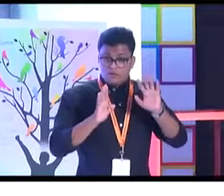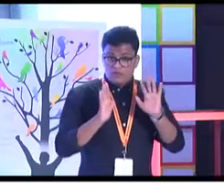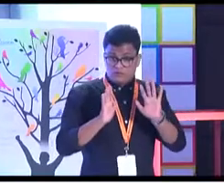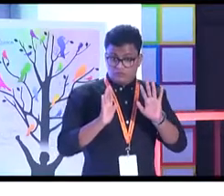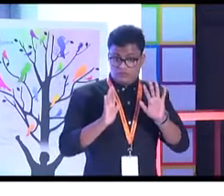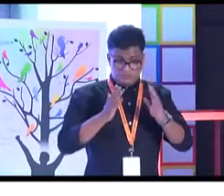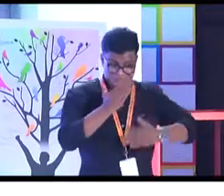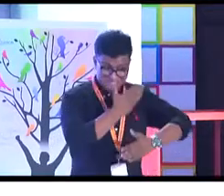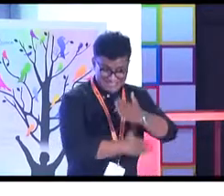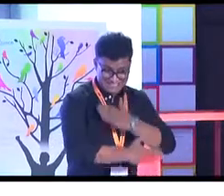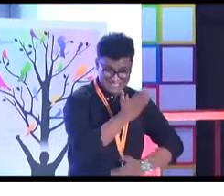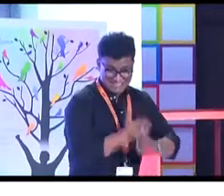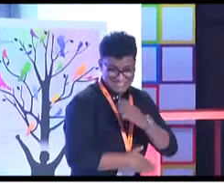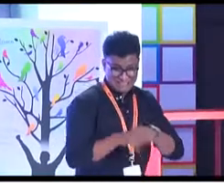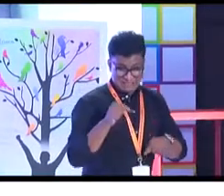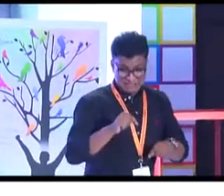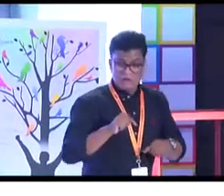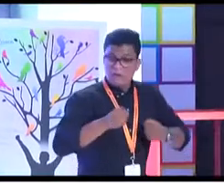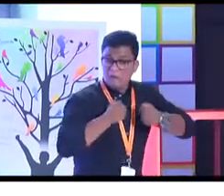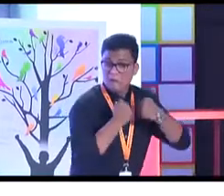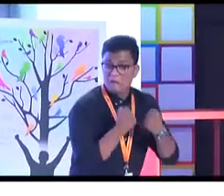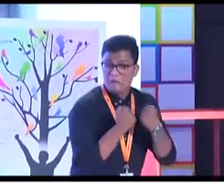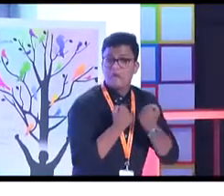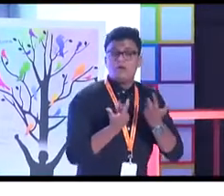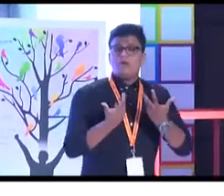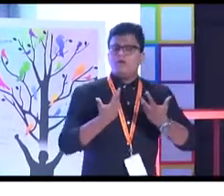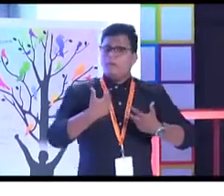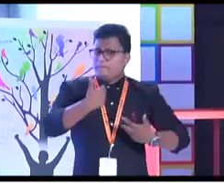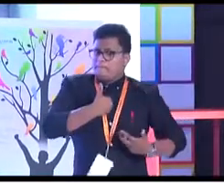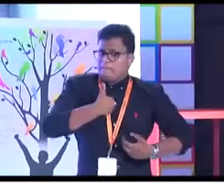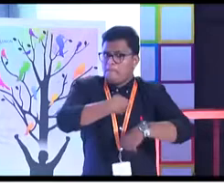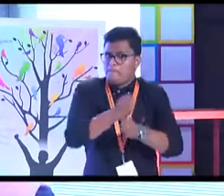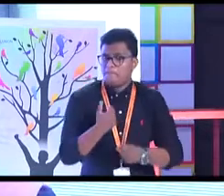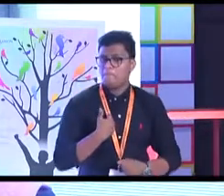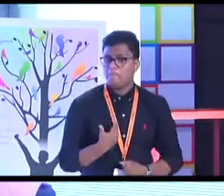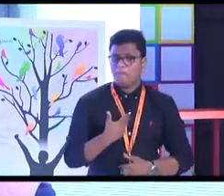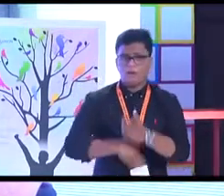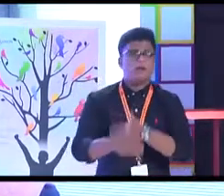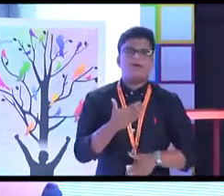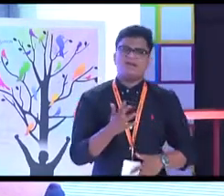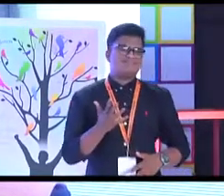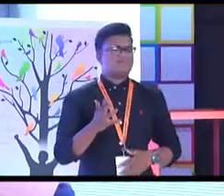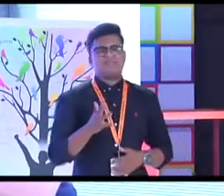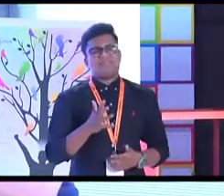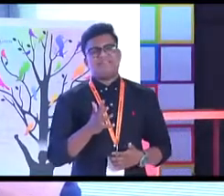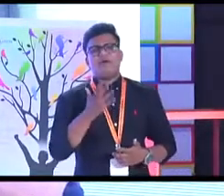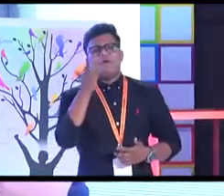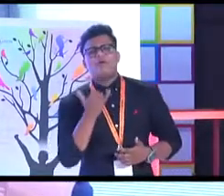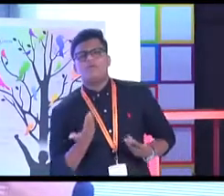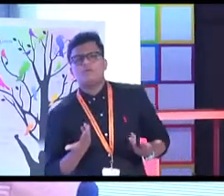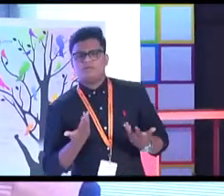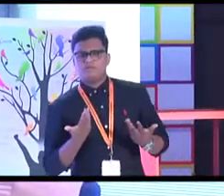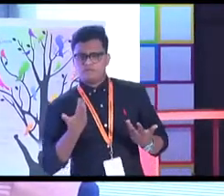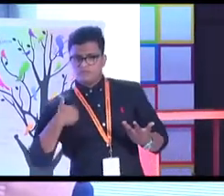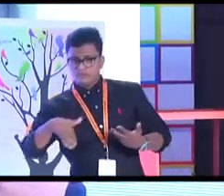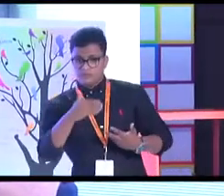of disabilities or some sort of difficulties that don't make me a disabled person. Because I have